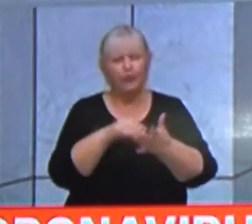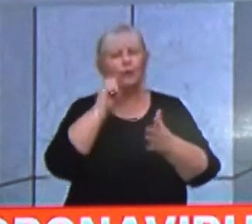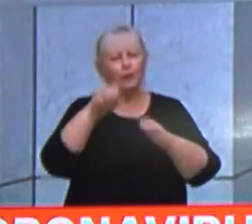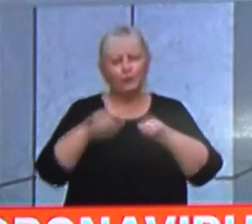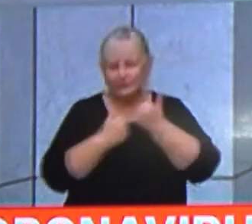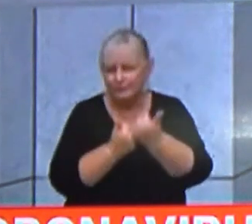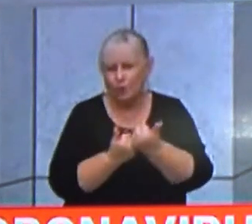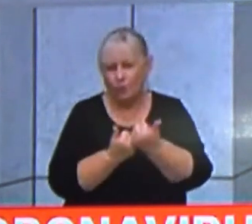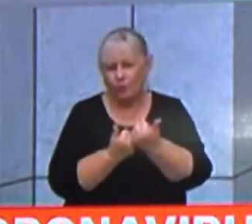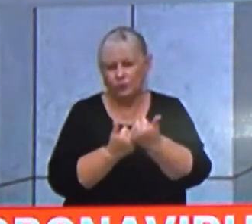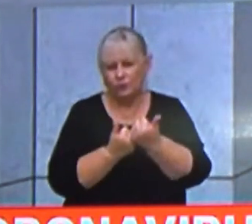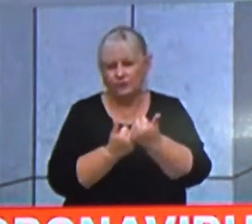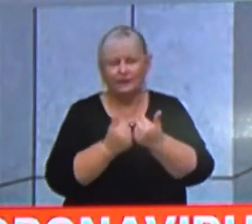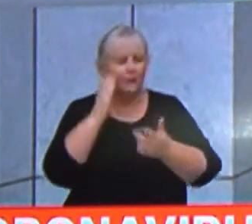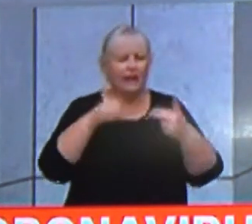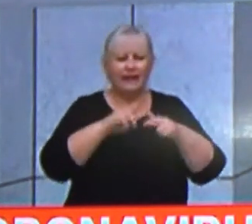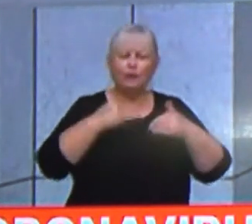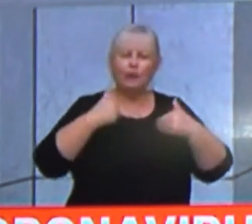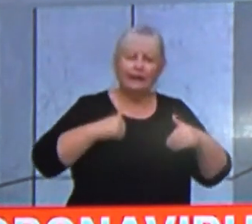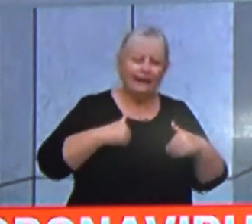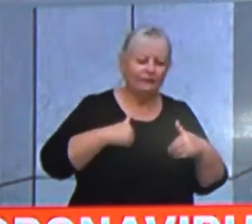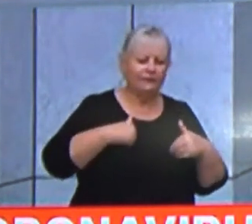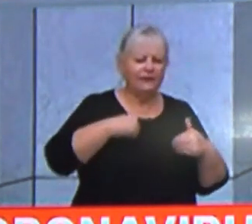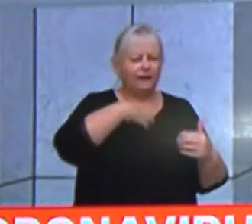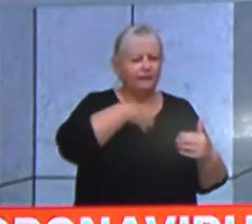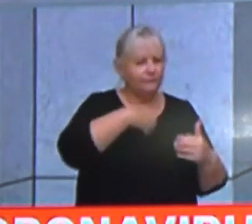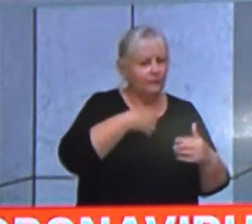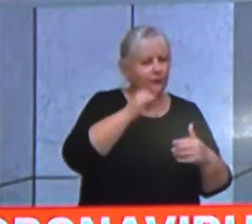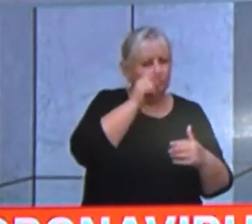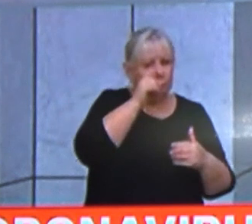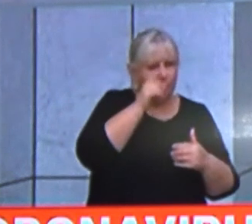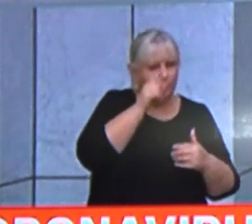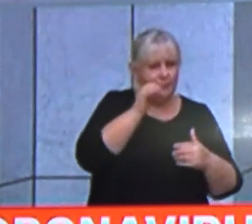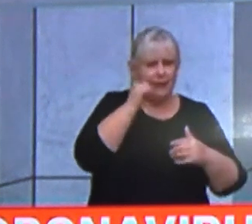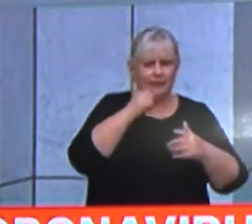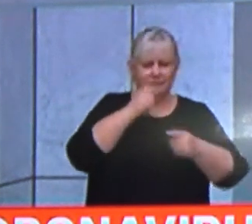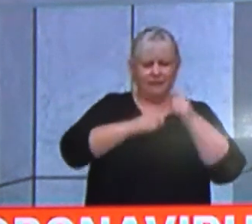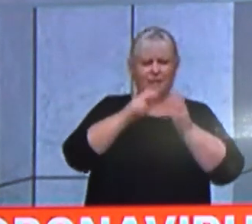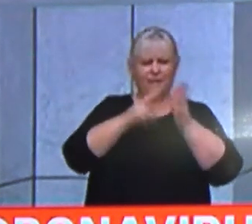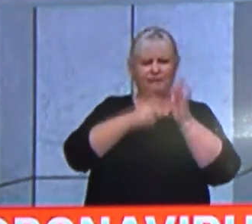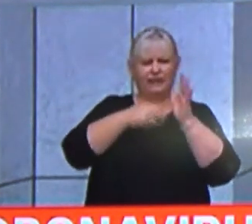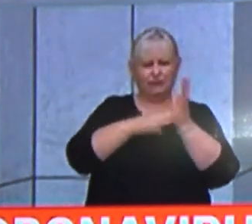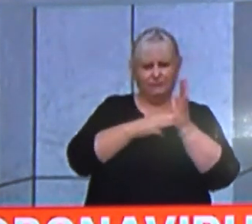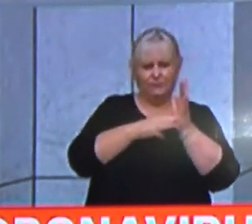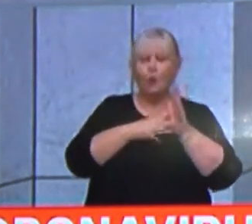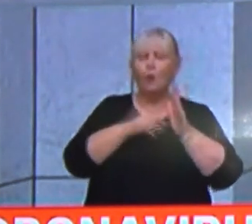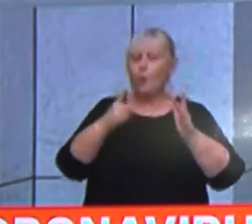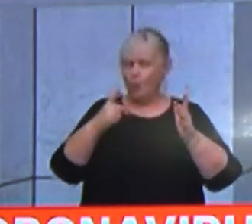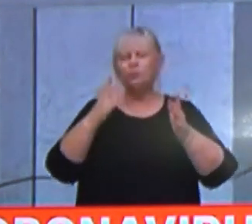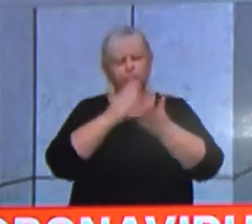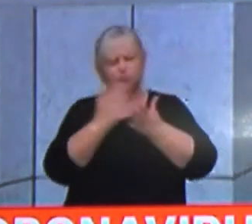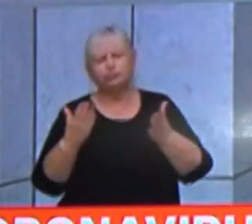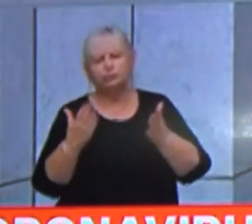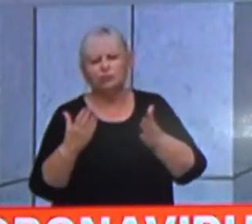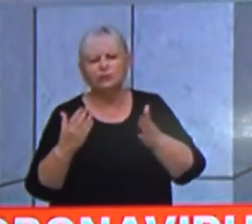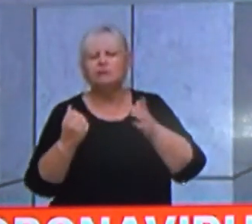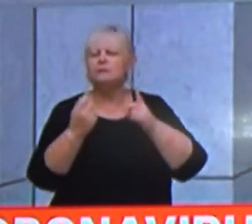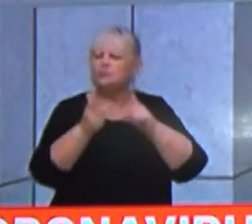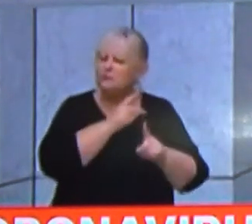doctors, supporting our patients, and protecting Australians with their mental health and their well-being. I might